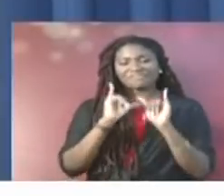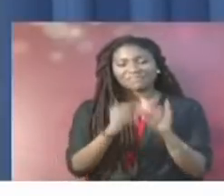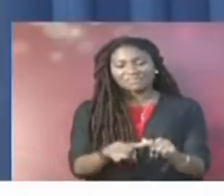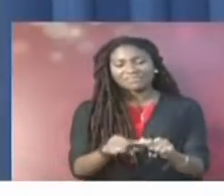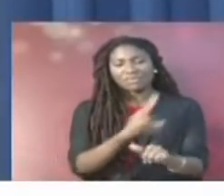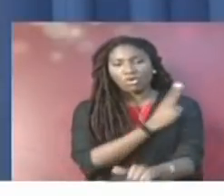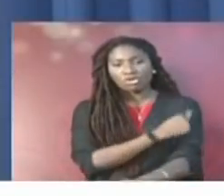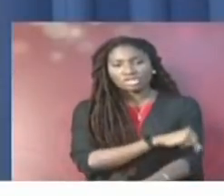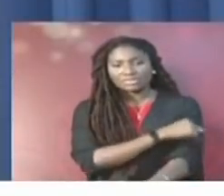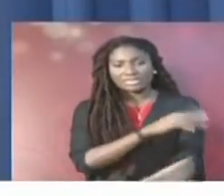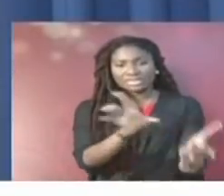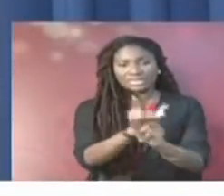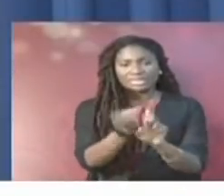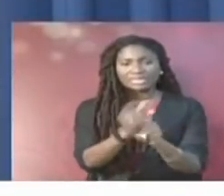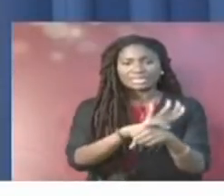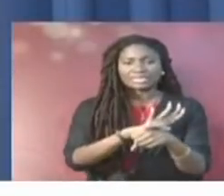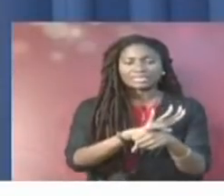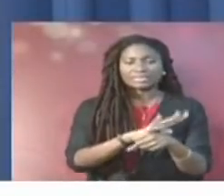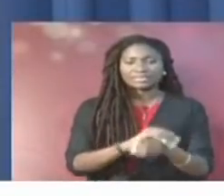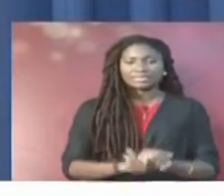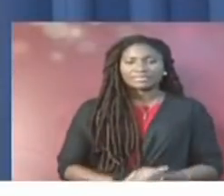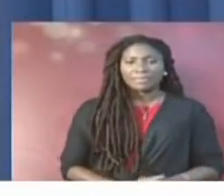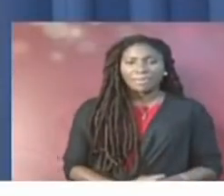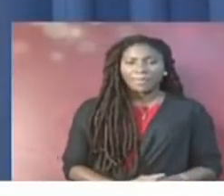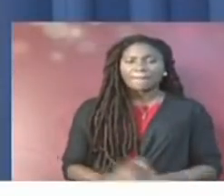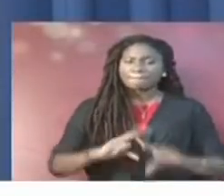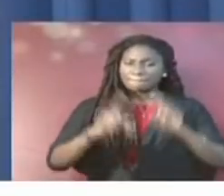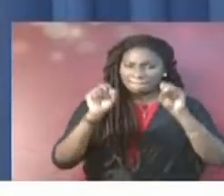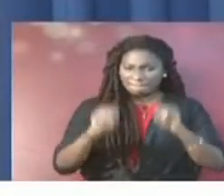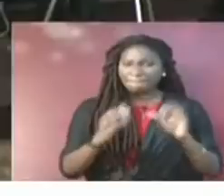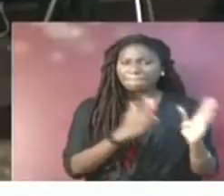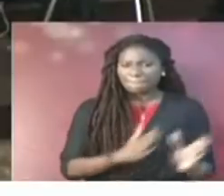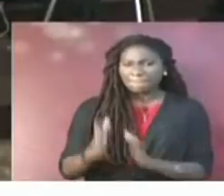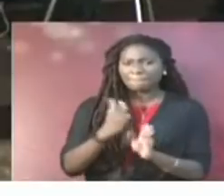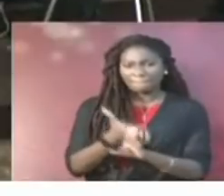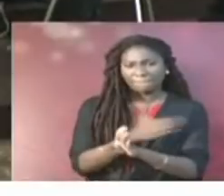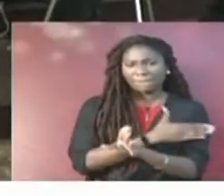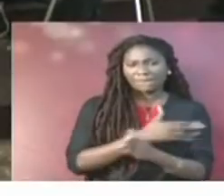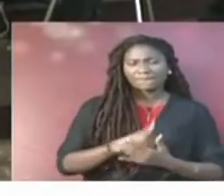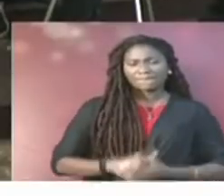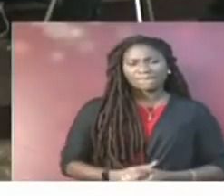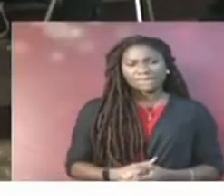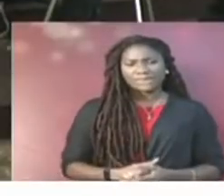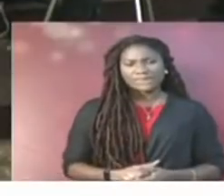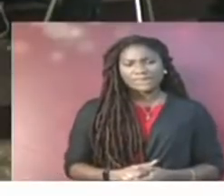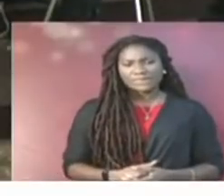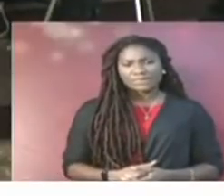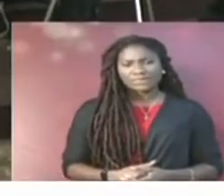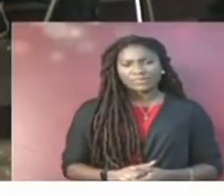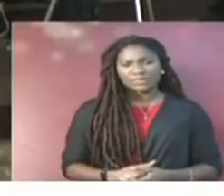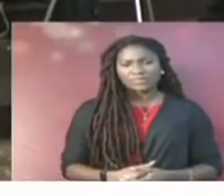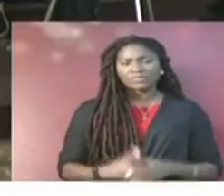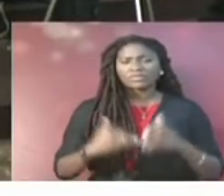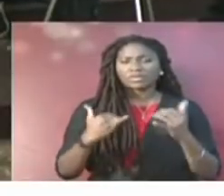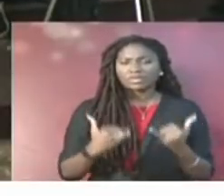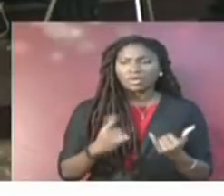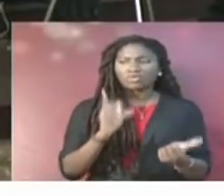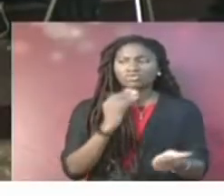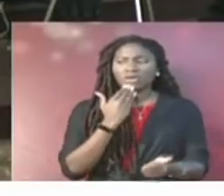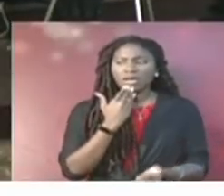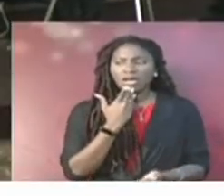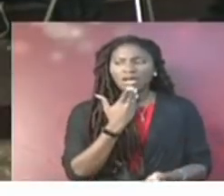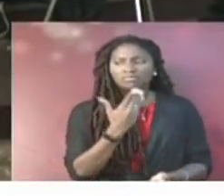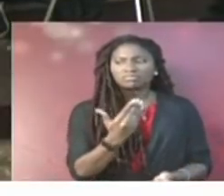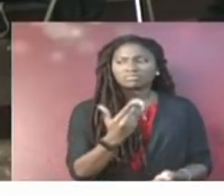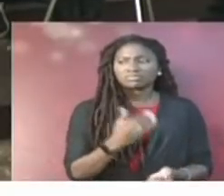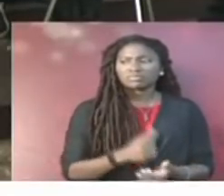make forecasting and planning for this in advance. If I may, Dr. Parasram, we've also been